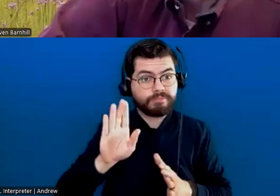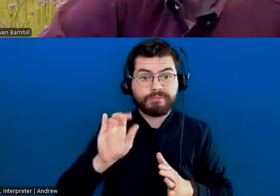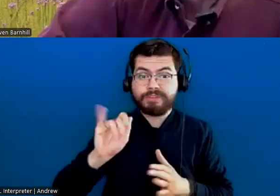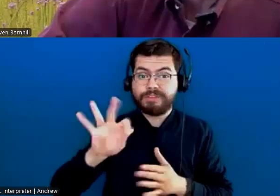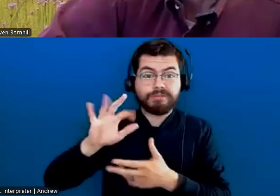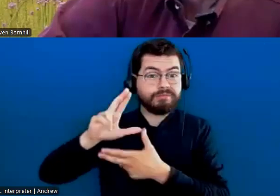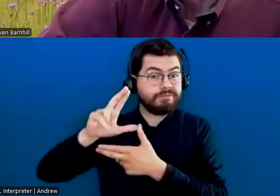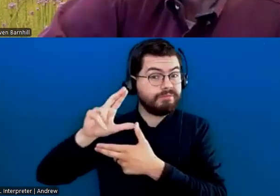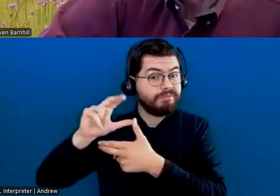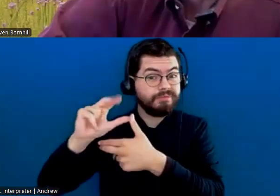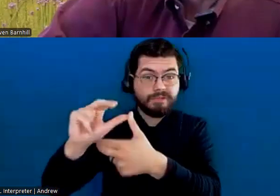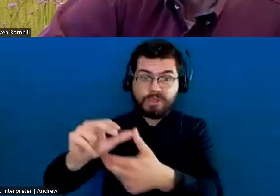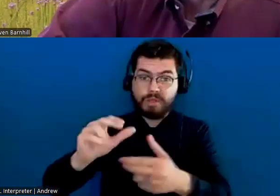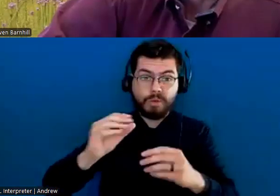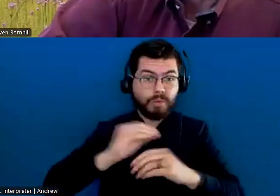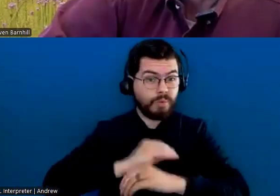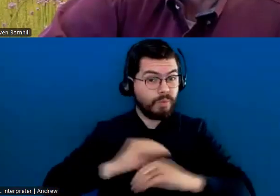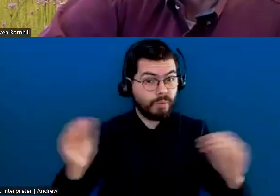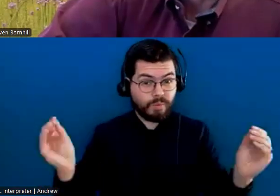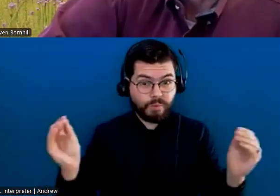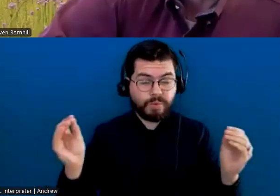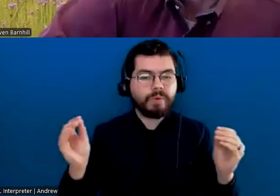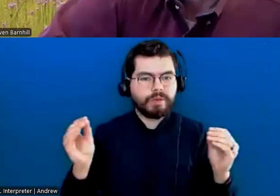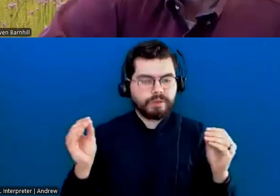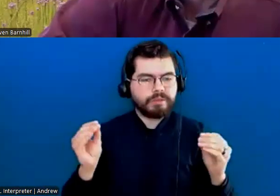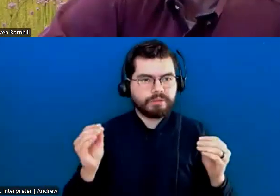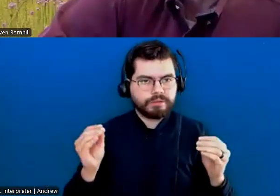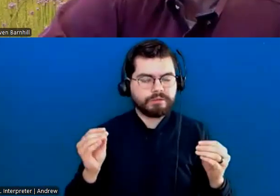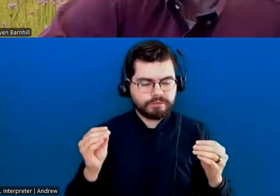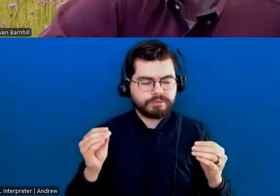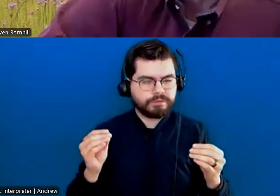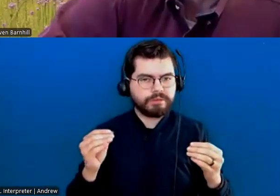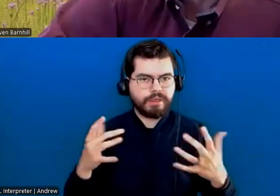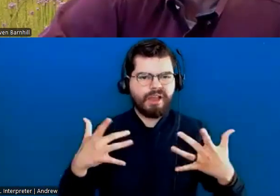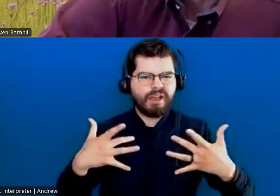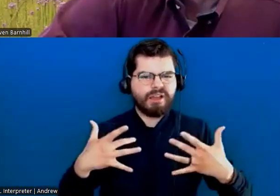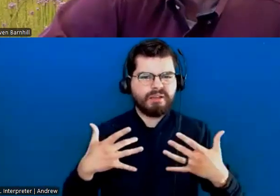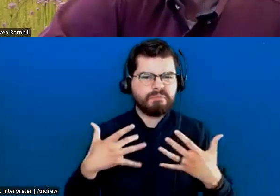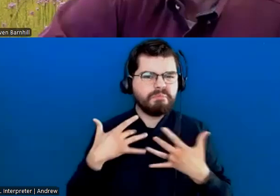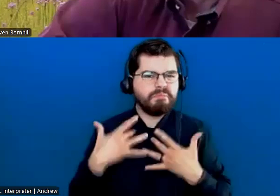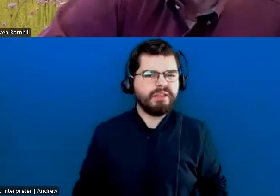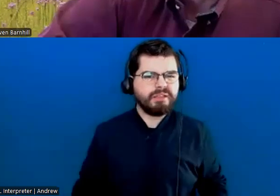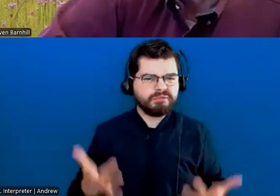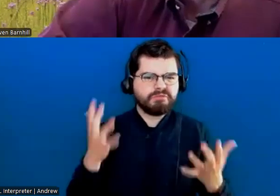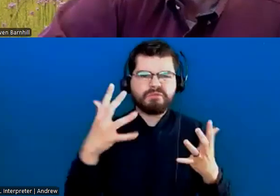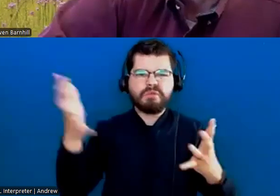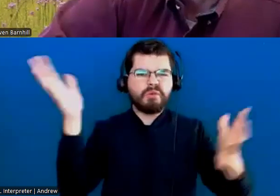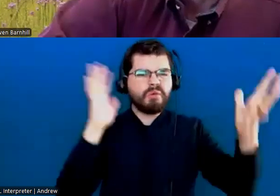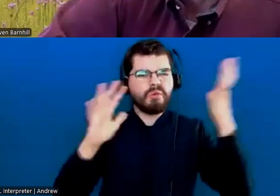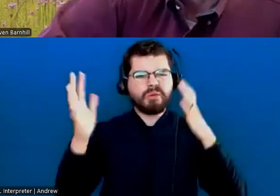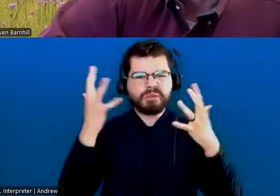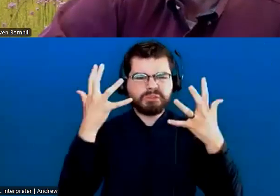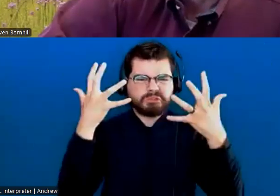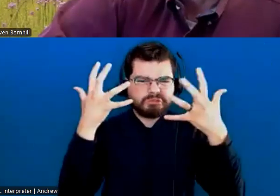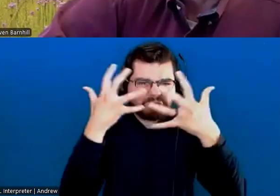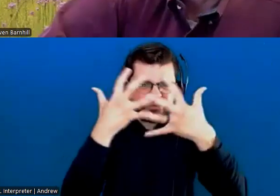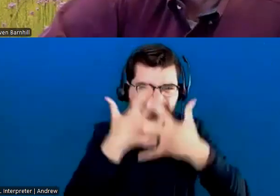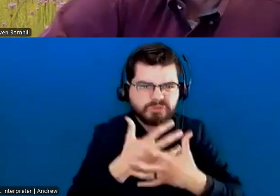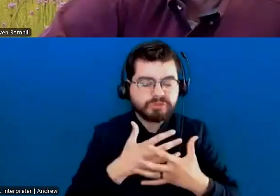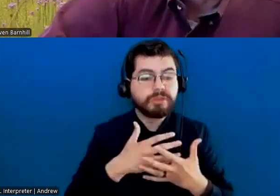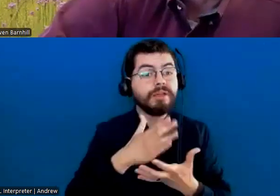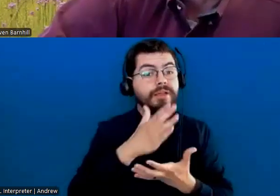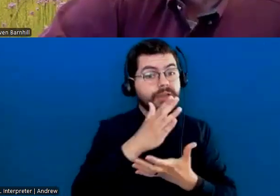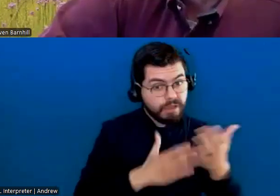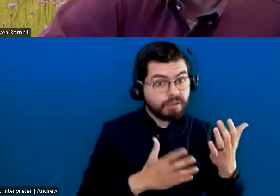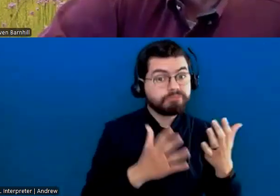forest, which there are winners in dark forest. There are species that enjoy dark forest, but there are species that need a lot of light on the ground and